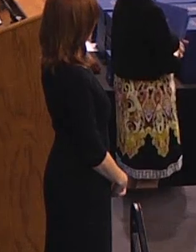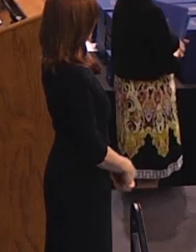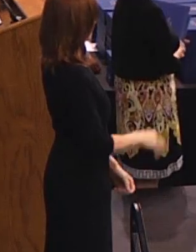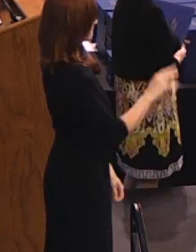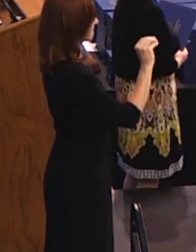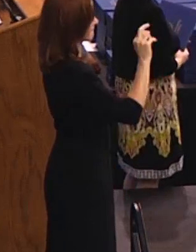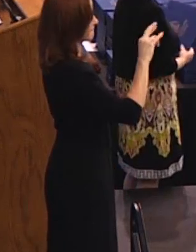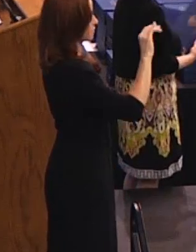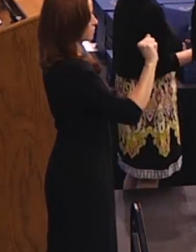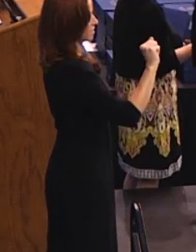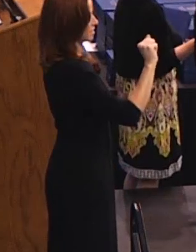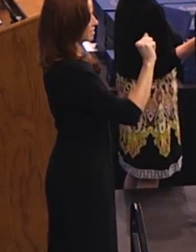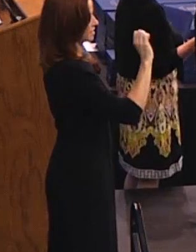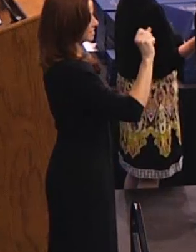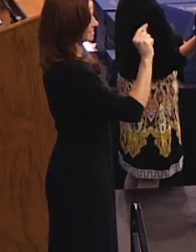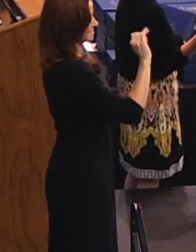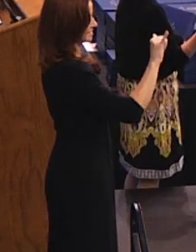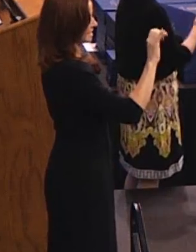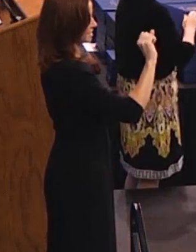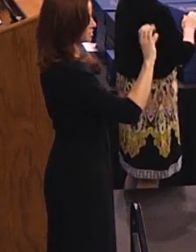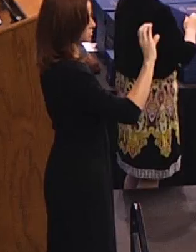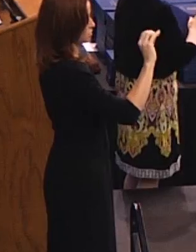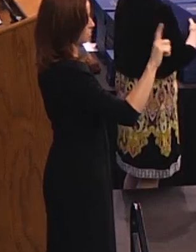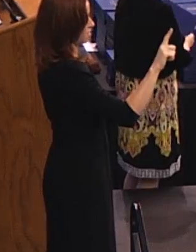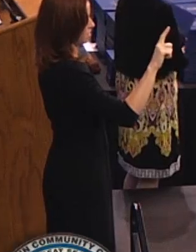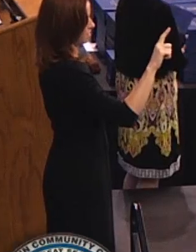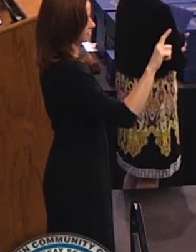Maria Christine Stasko, General Studies.